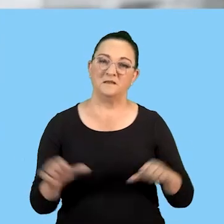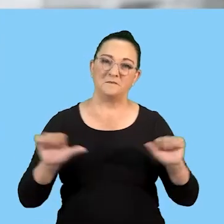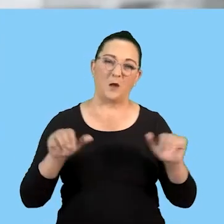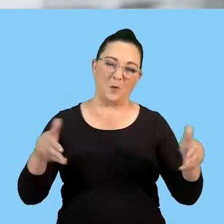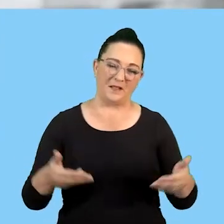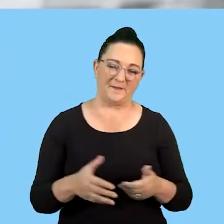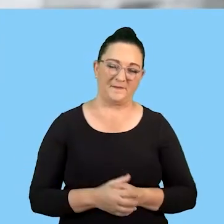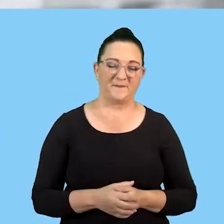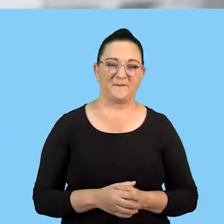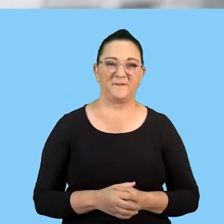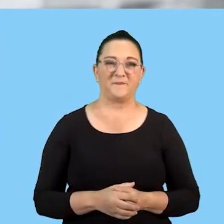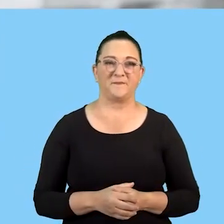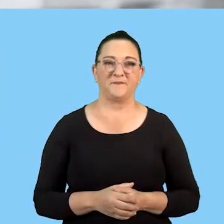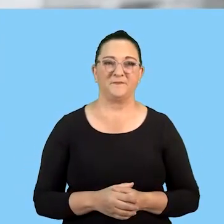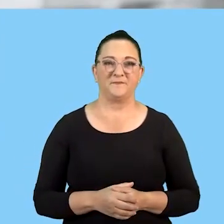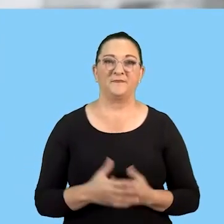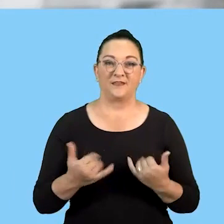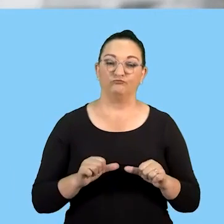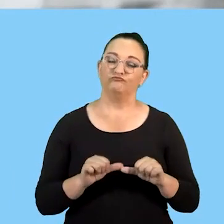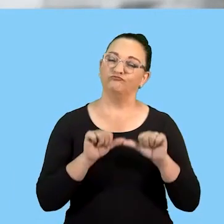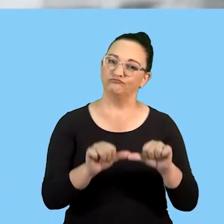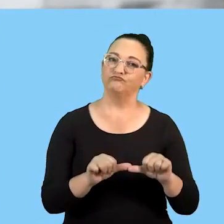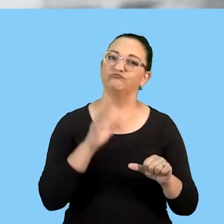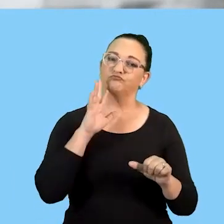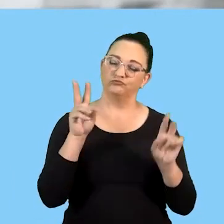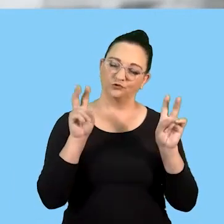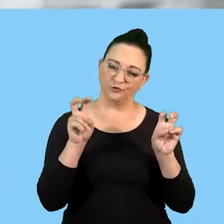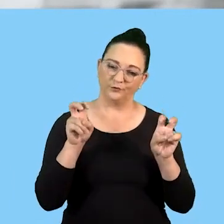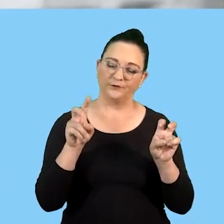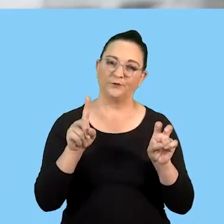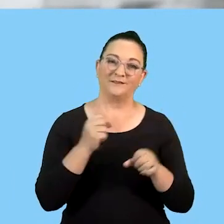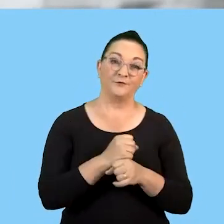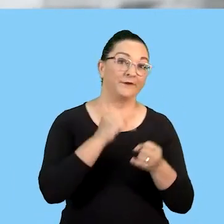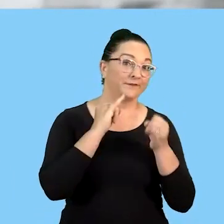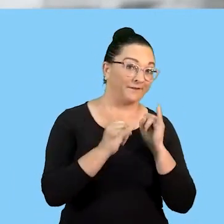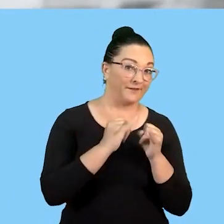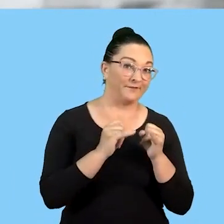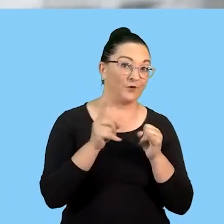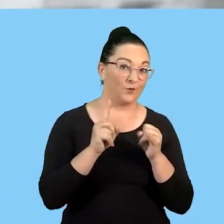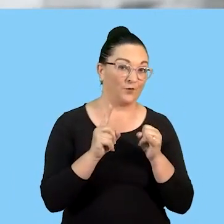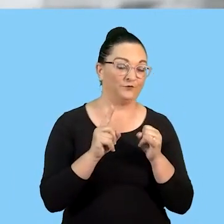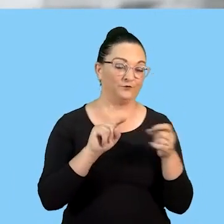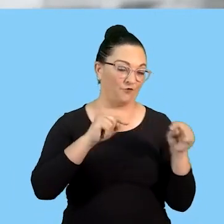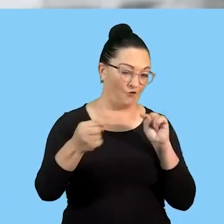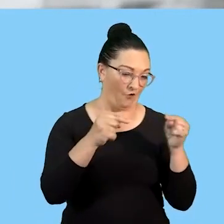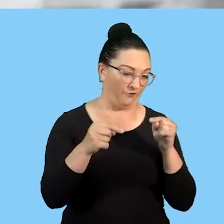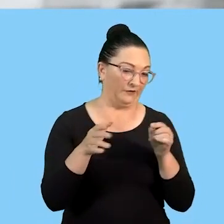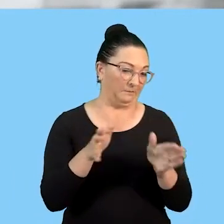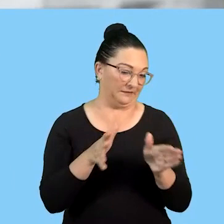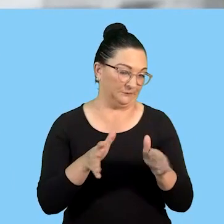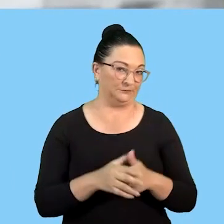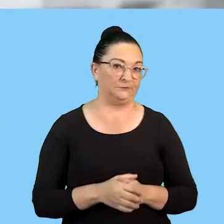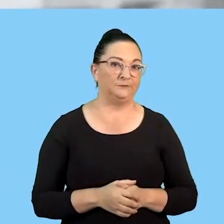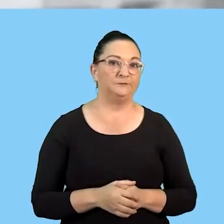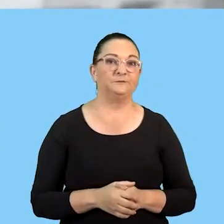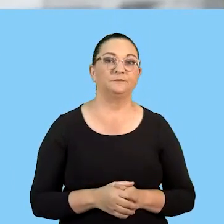Welcome back from an ad break. We will continue with our topic. Grade 11 topic is conflict management. So now we